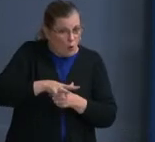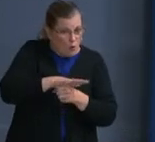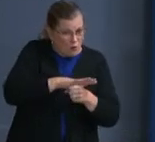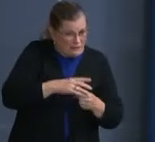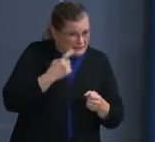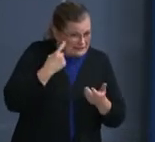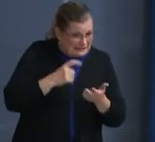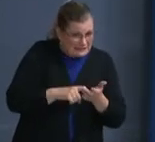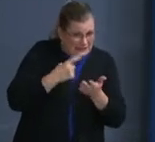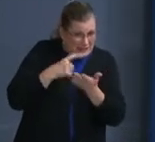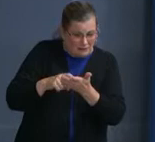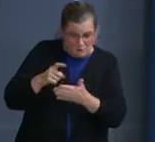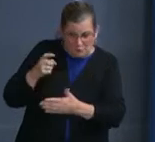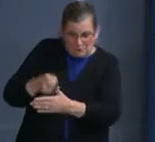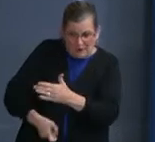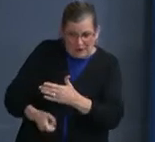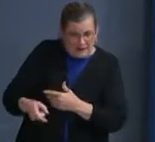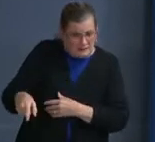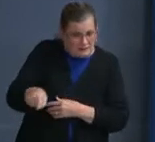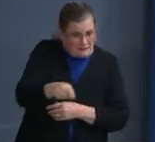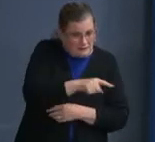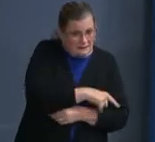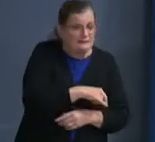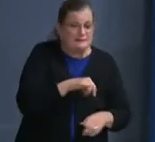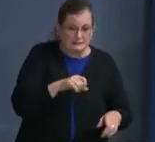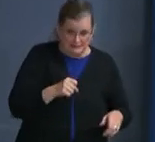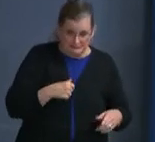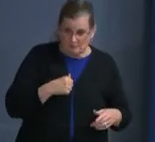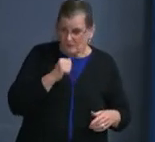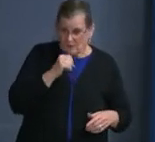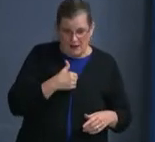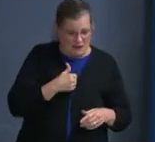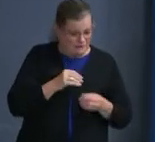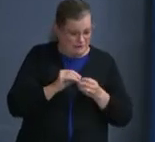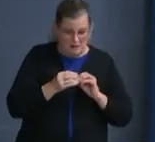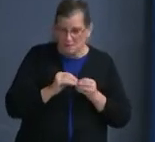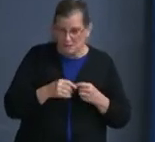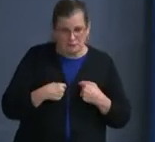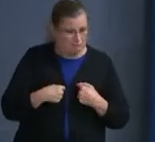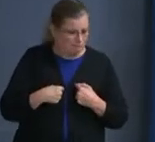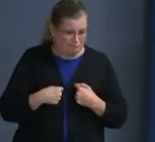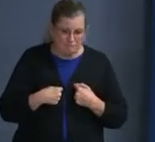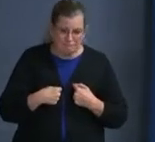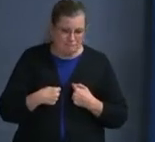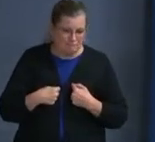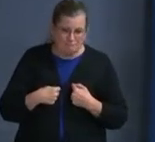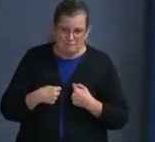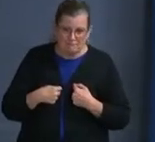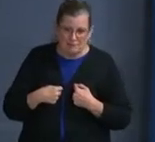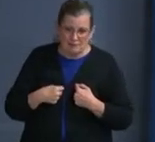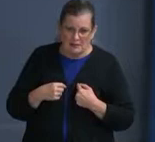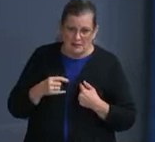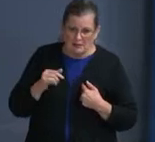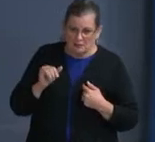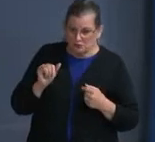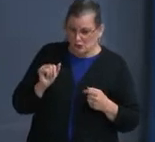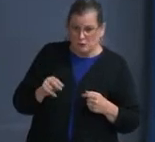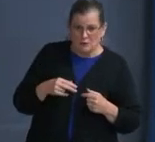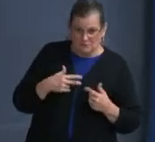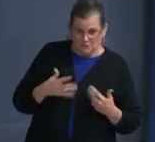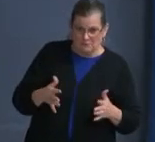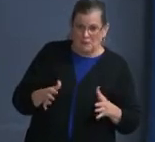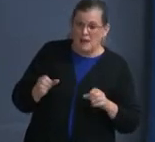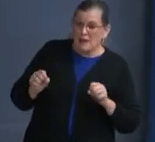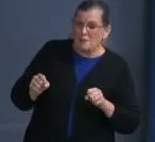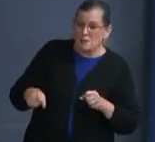in the same way? Yes, I don't have those numbers off the top. Perhaps John will know and be able to